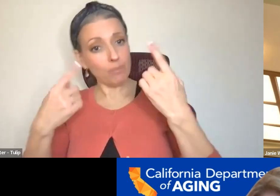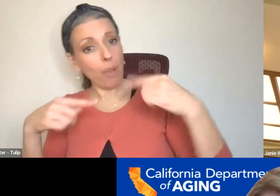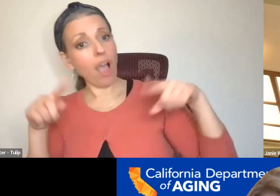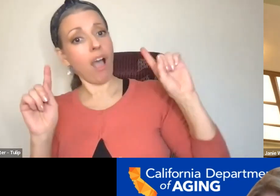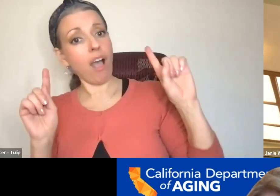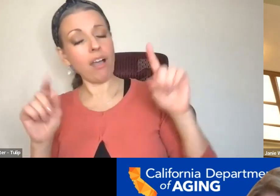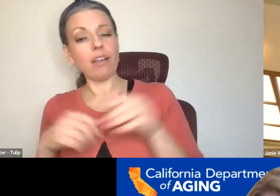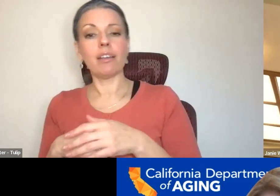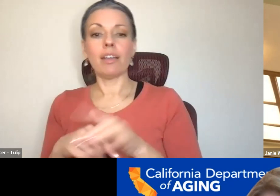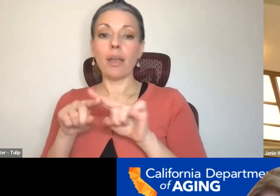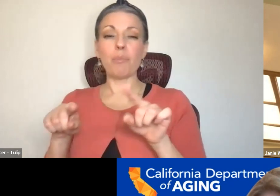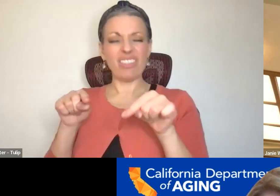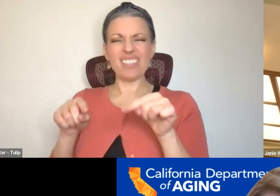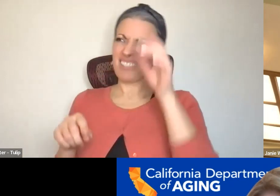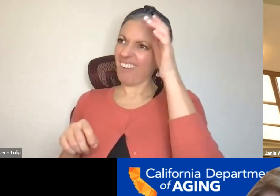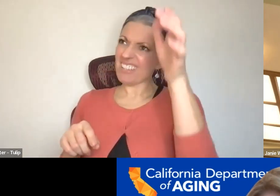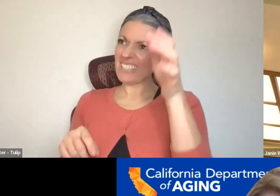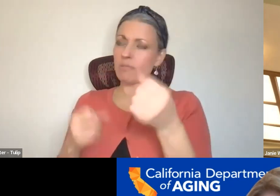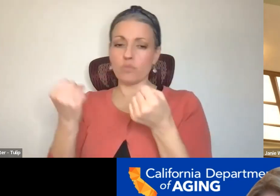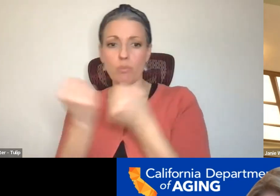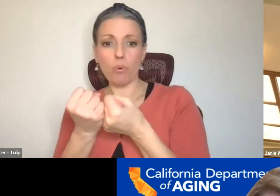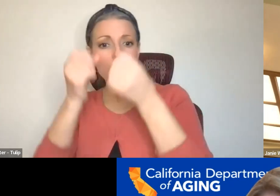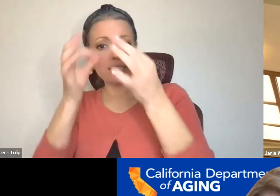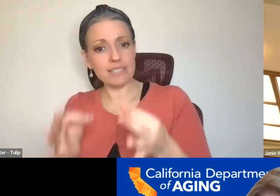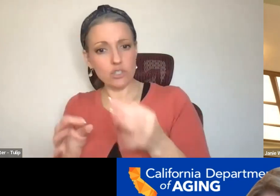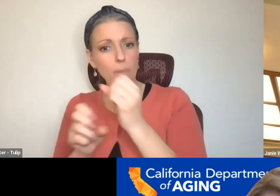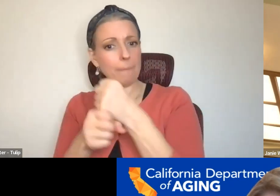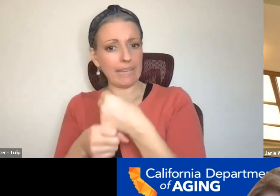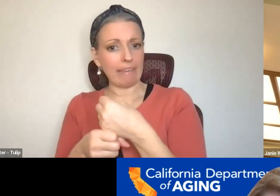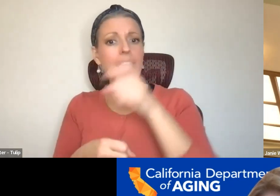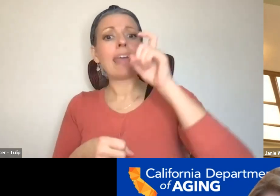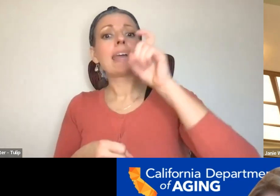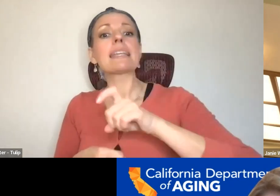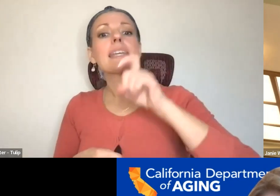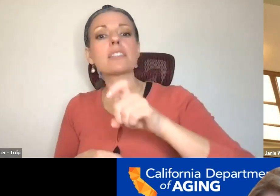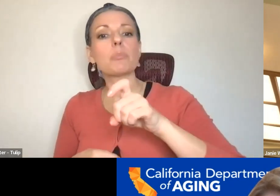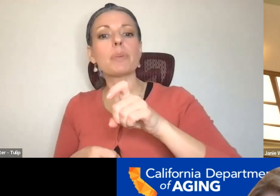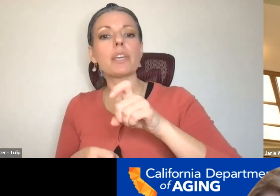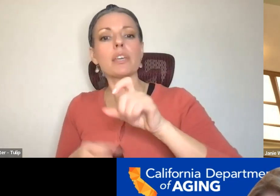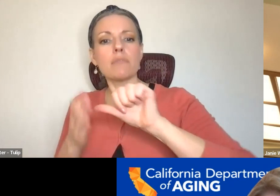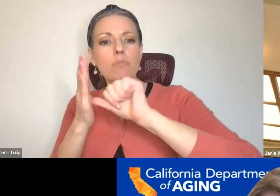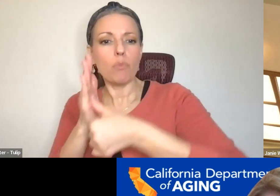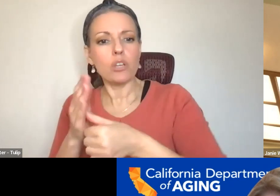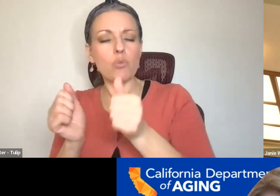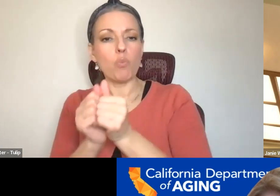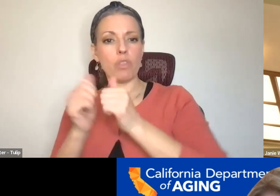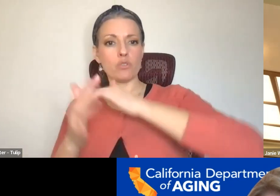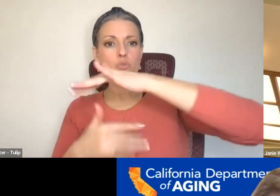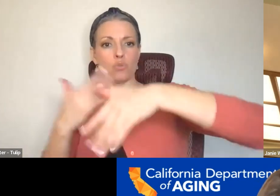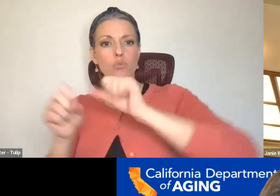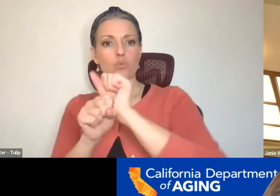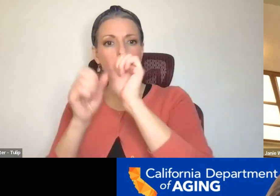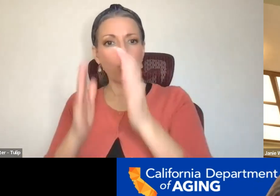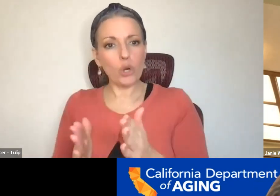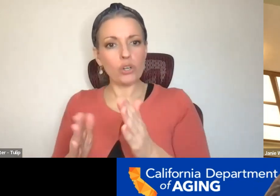live. But this concept of supported decision-making needs to be pressed out there with our social workers, with